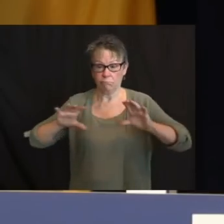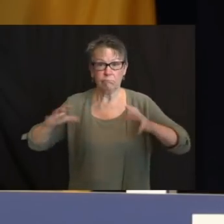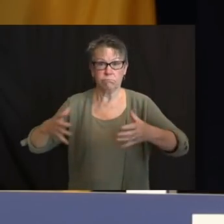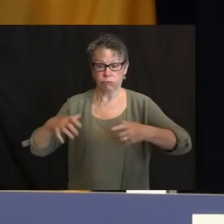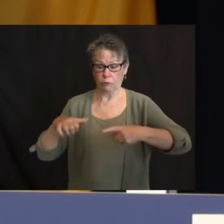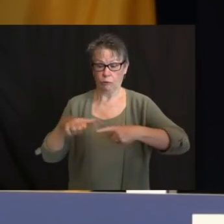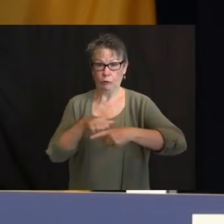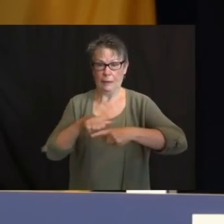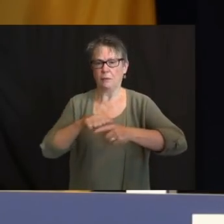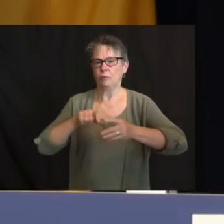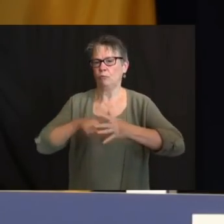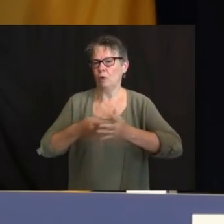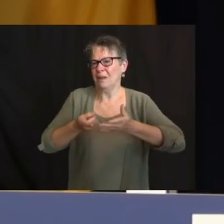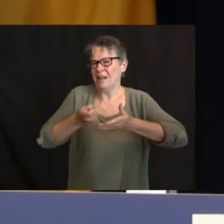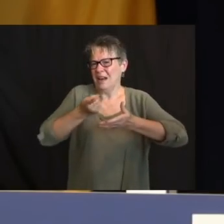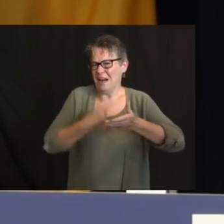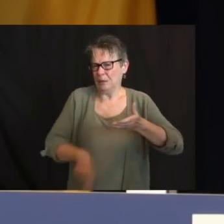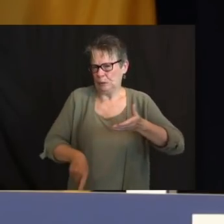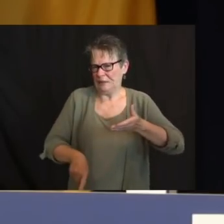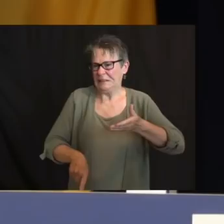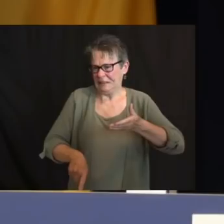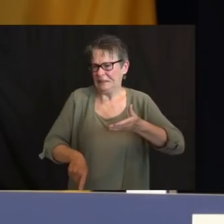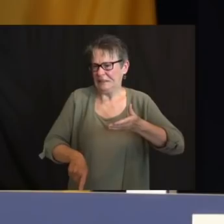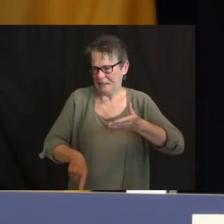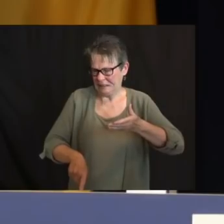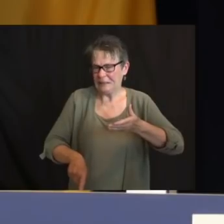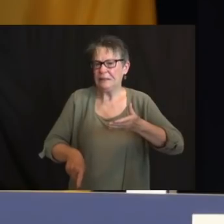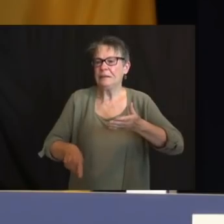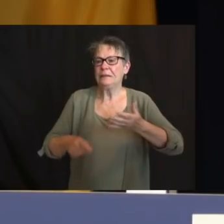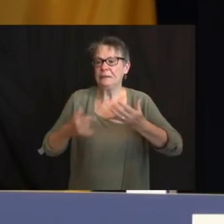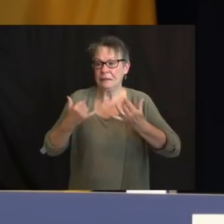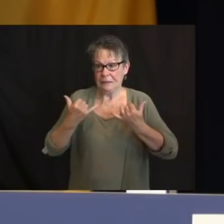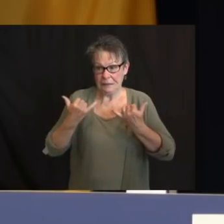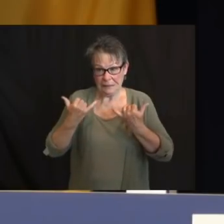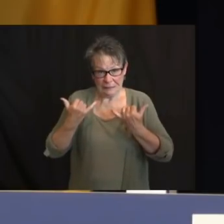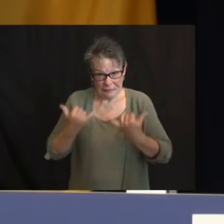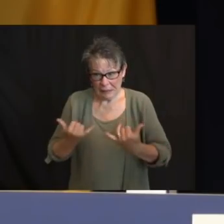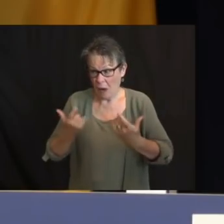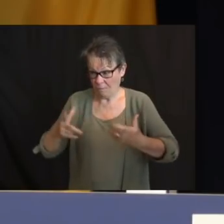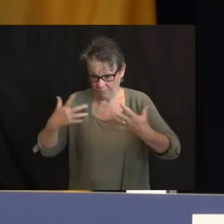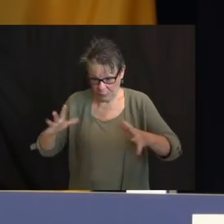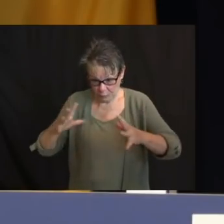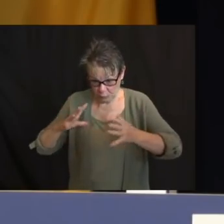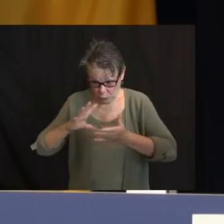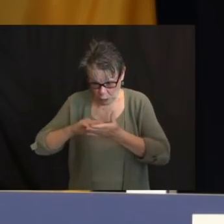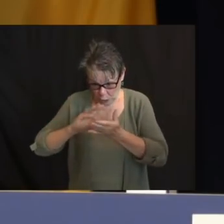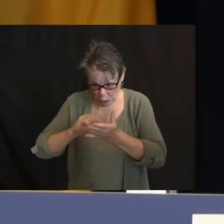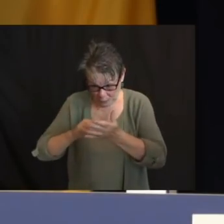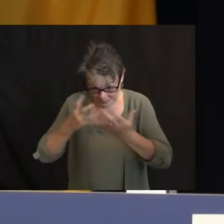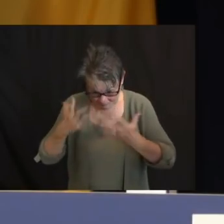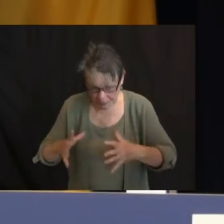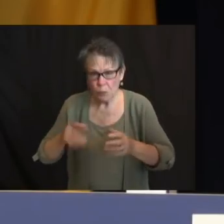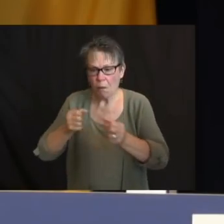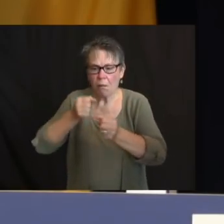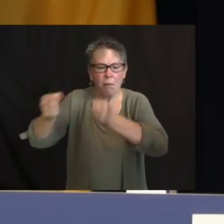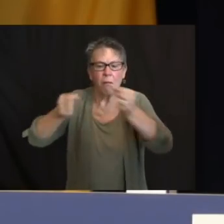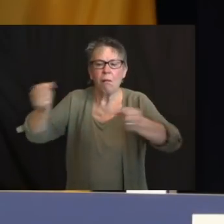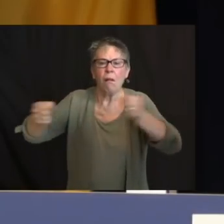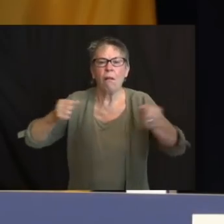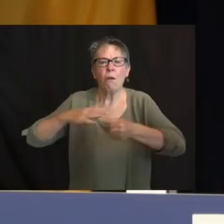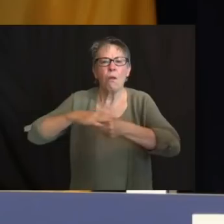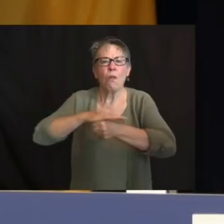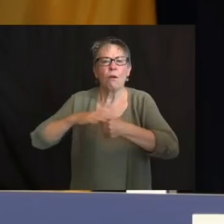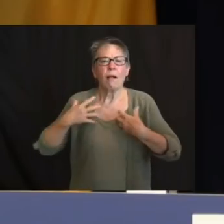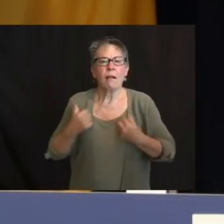trained contact tracers at local health departments in the coming weeks. The state is also soliciting vendors